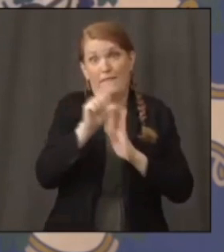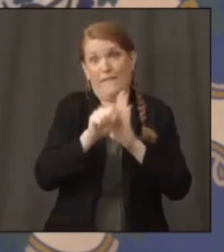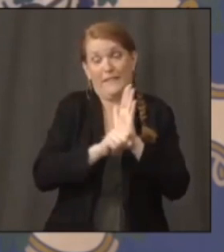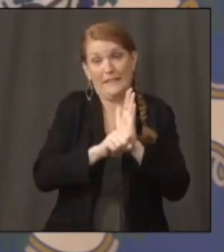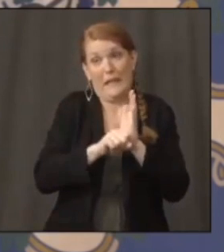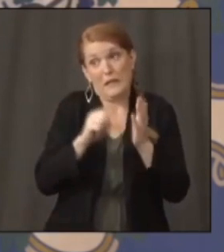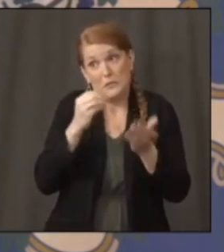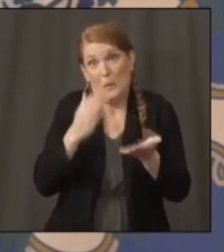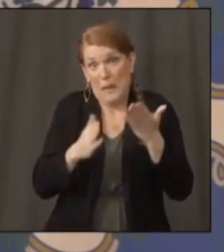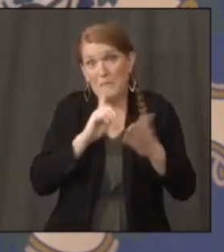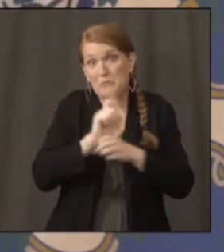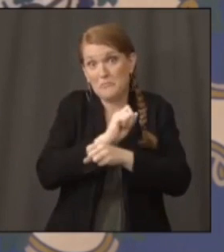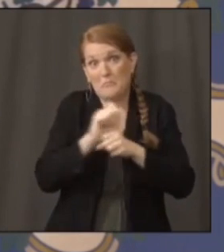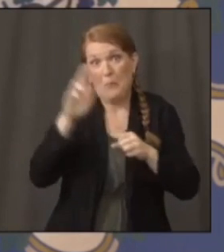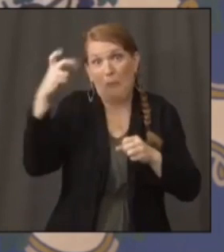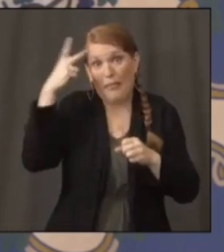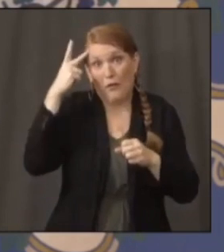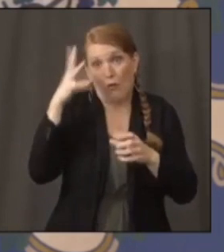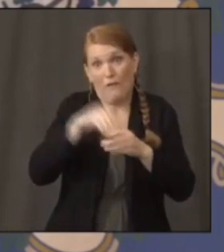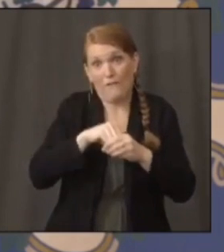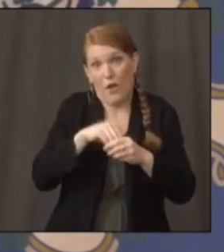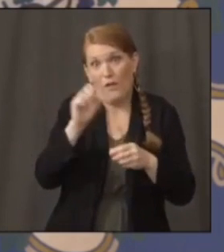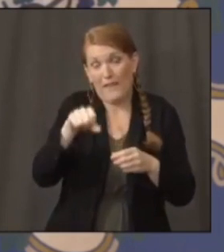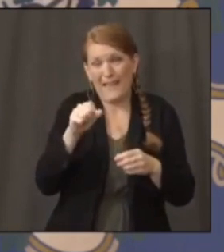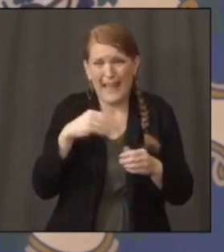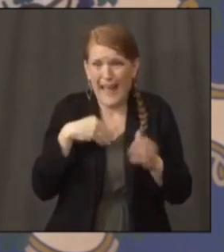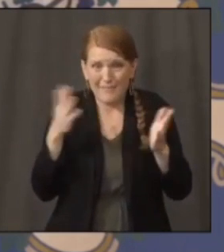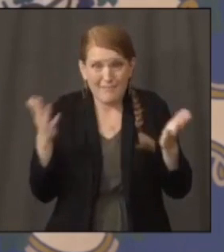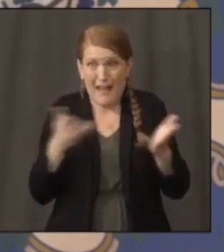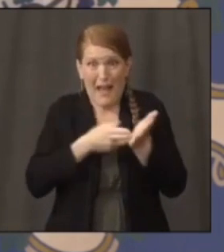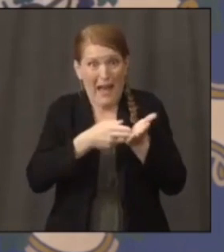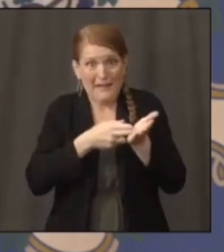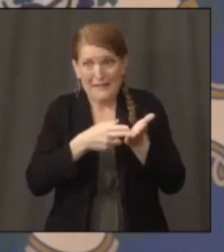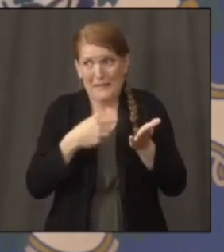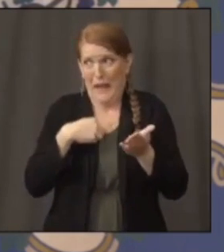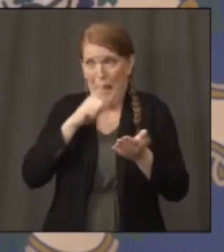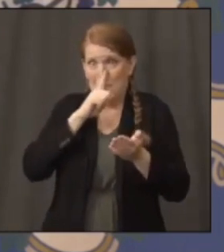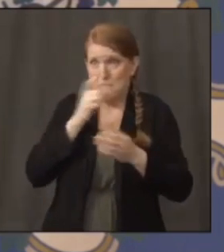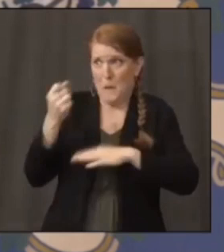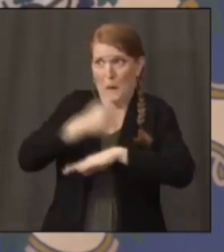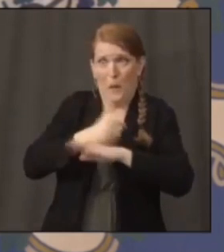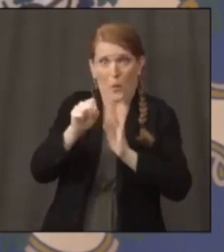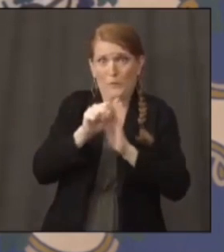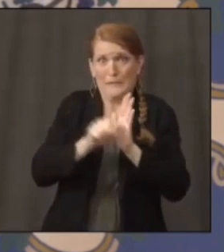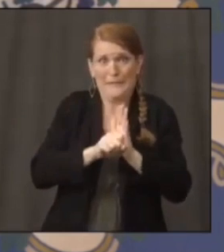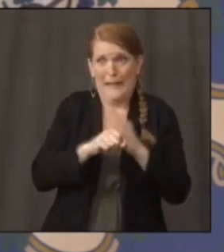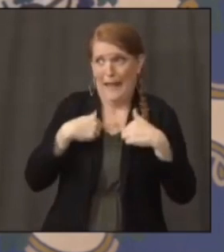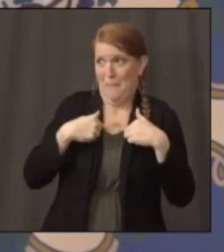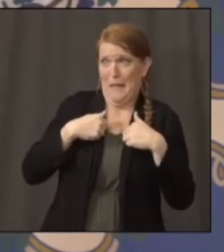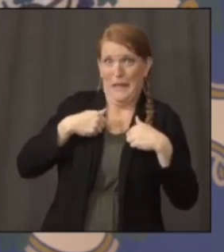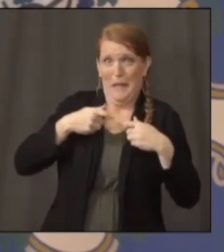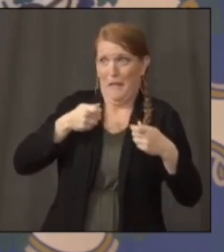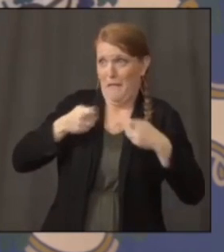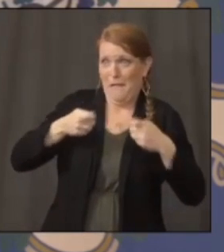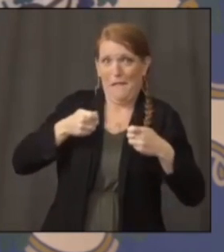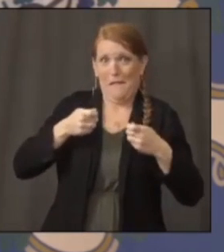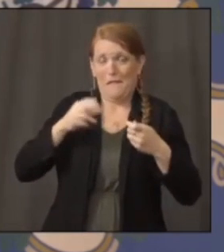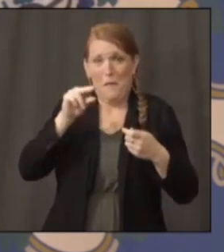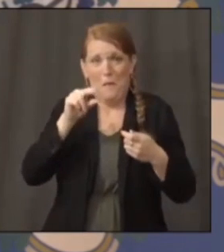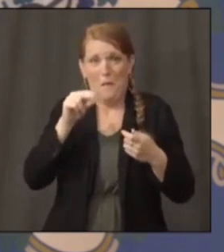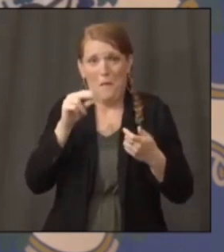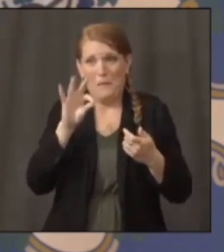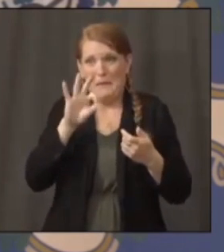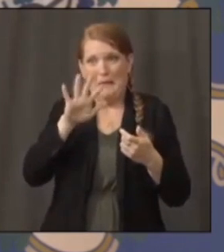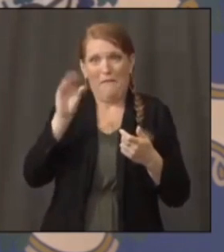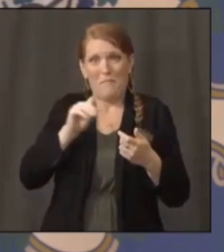I'm not closing down the state. As I said before, 95% of our state is open. COVID closed it down, and COVID is giving people